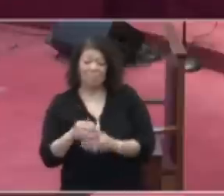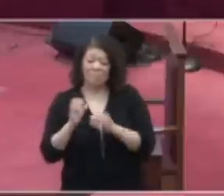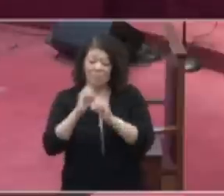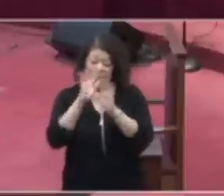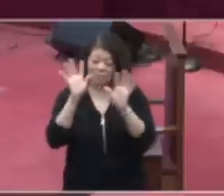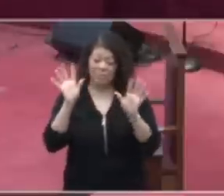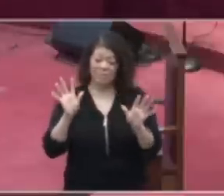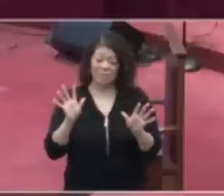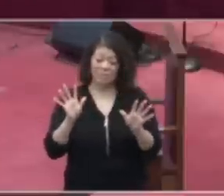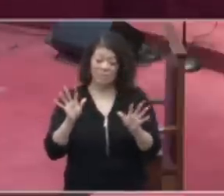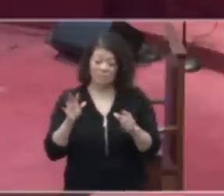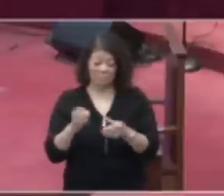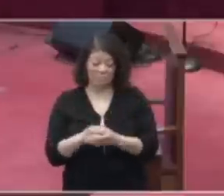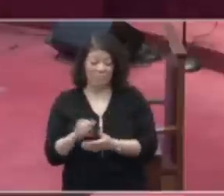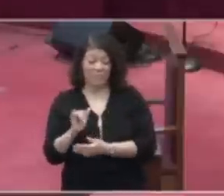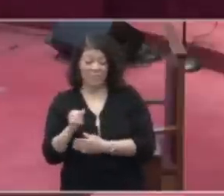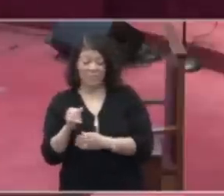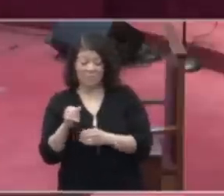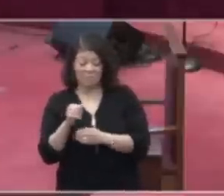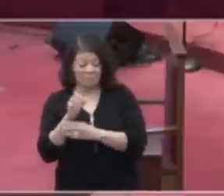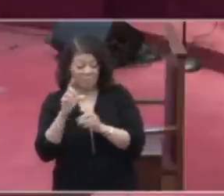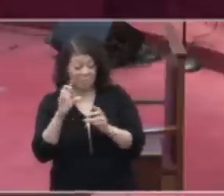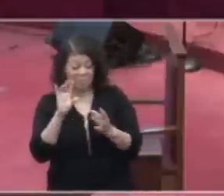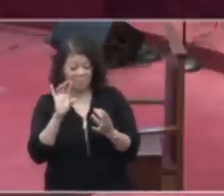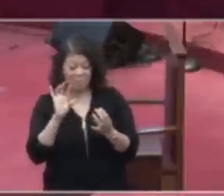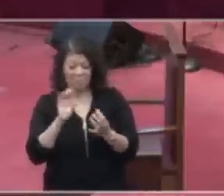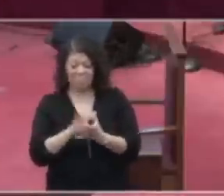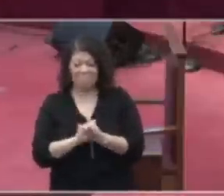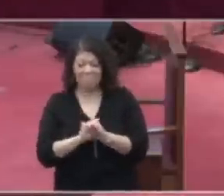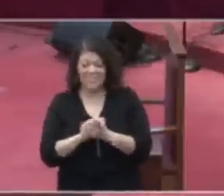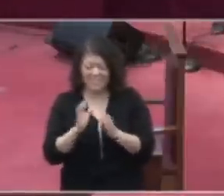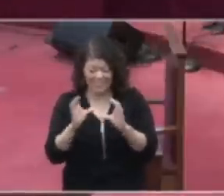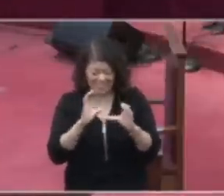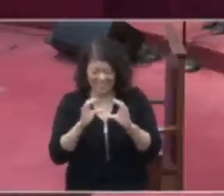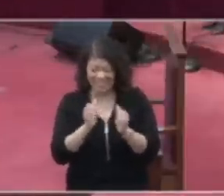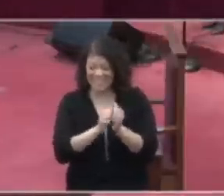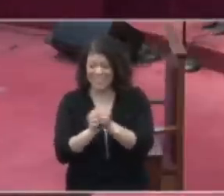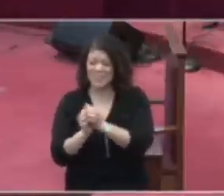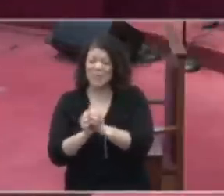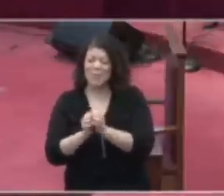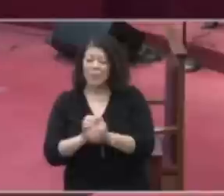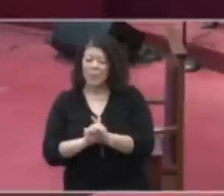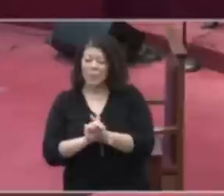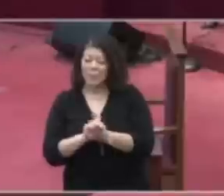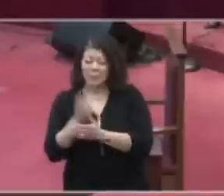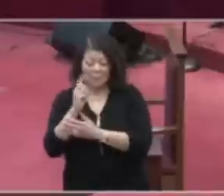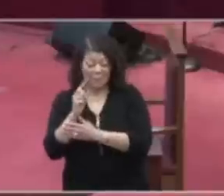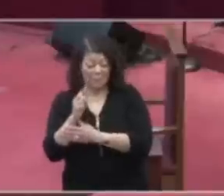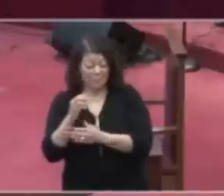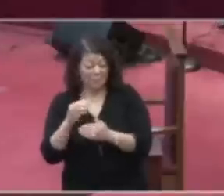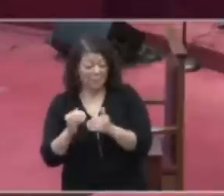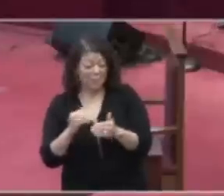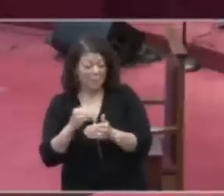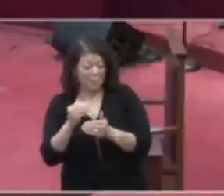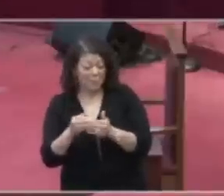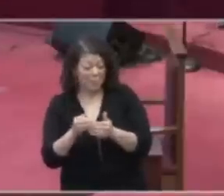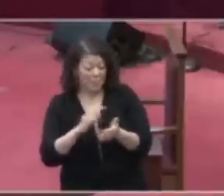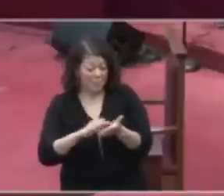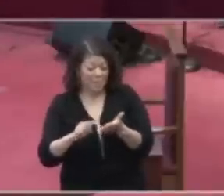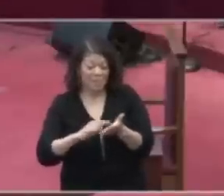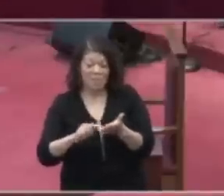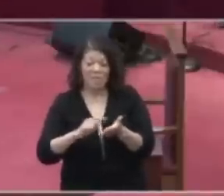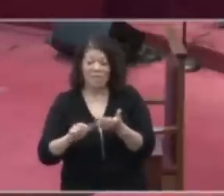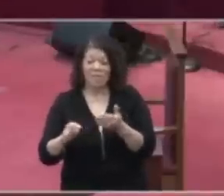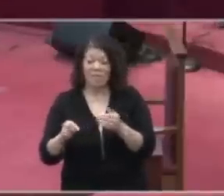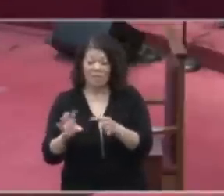as I'm talking to you today for a couple of weeks of daily prayer. And so I want to ask you to join me every day